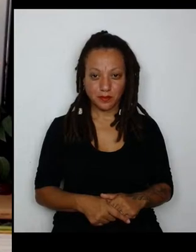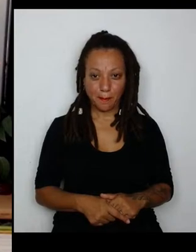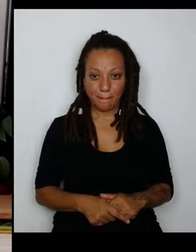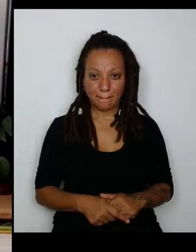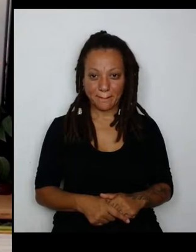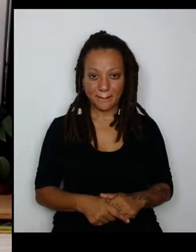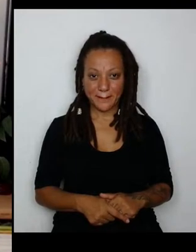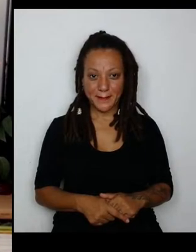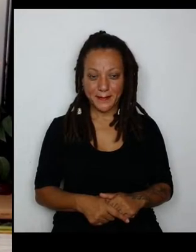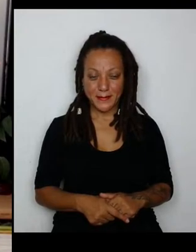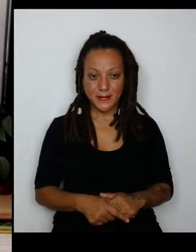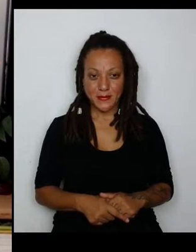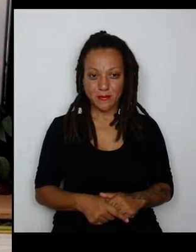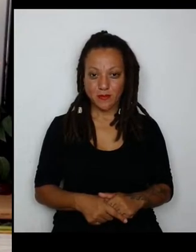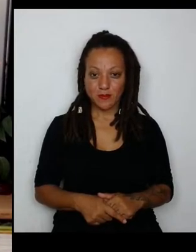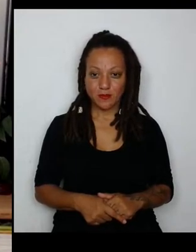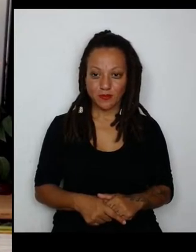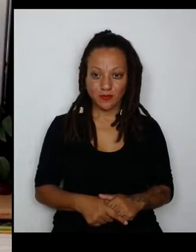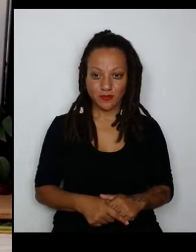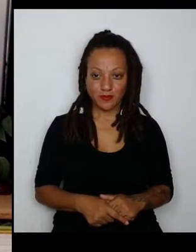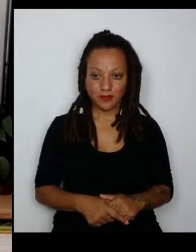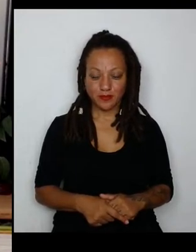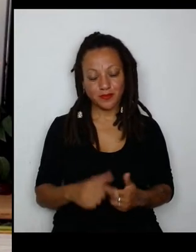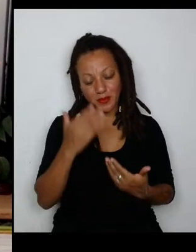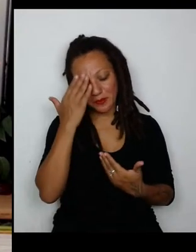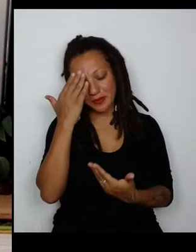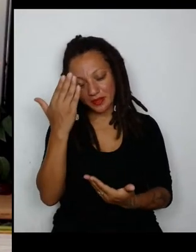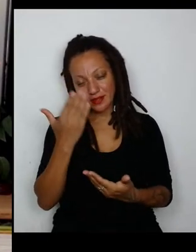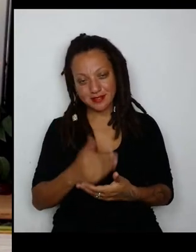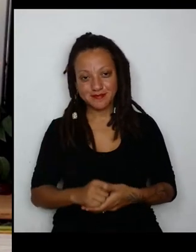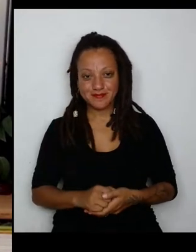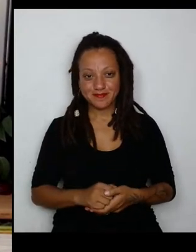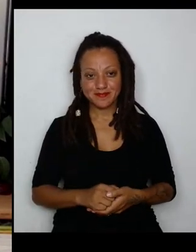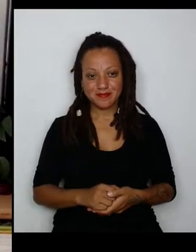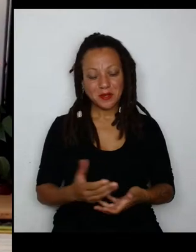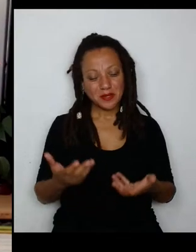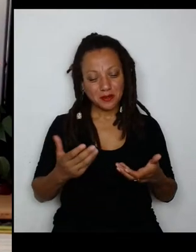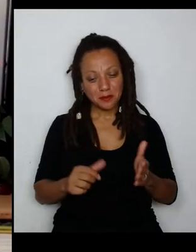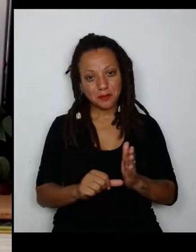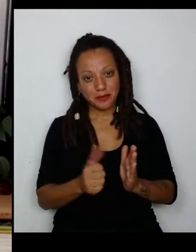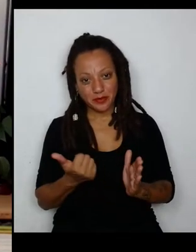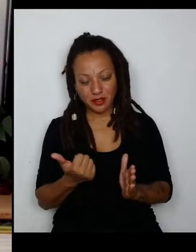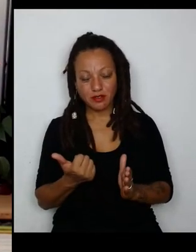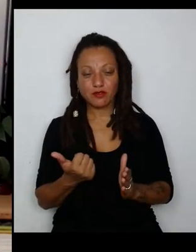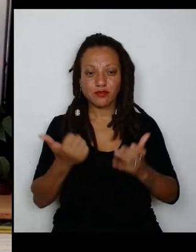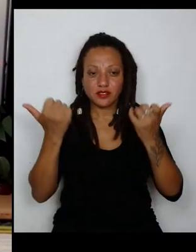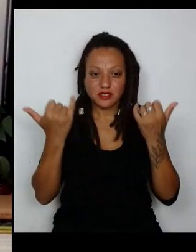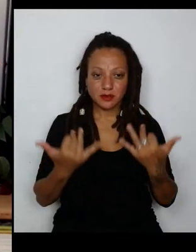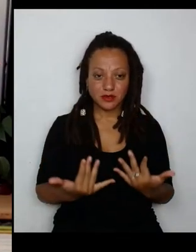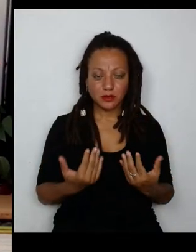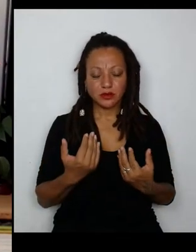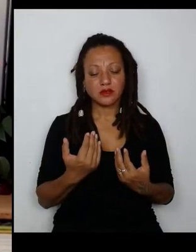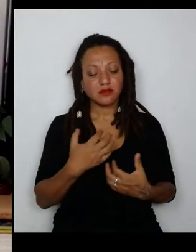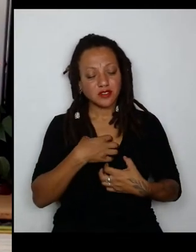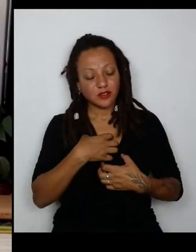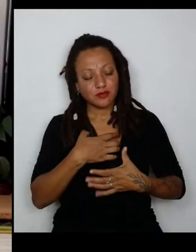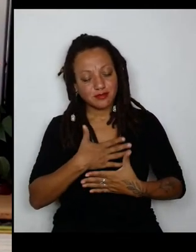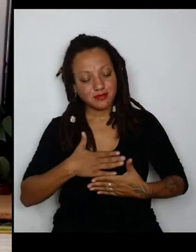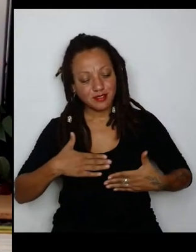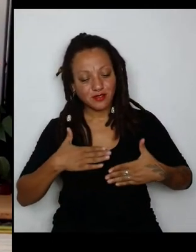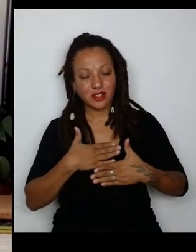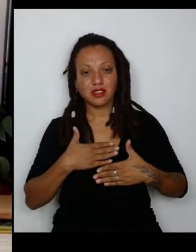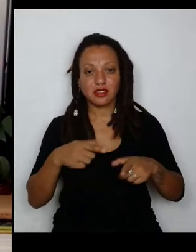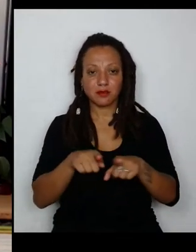thank you i'd like to begin by saying how pleased i am to be sharing this round table with